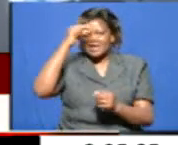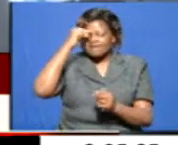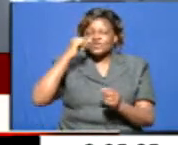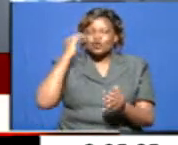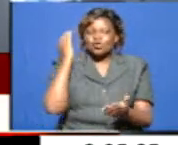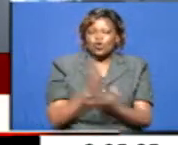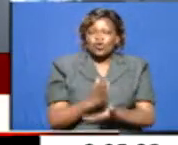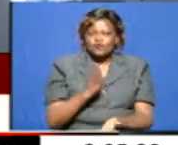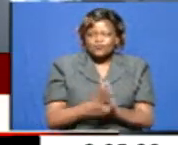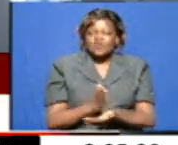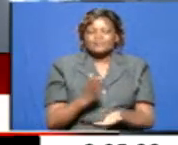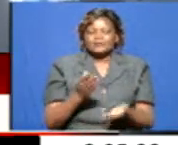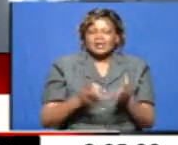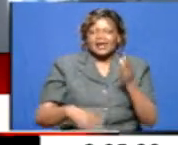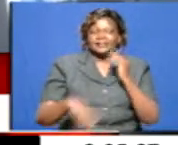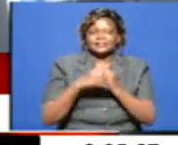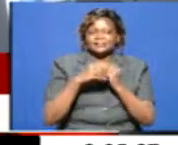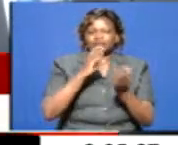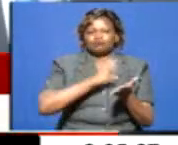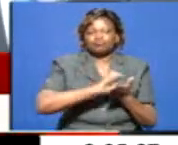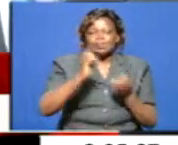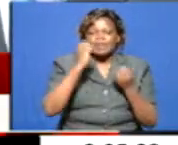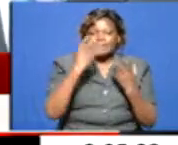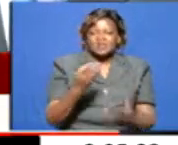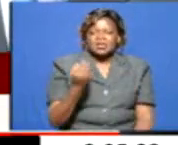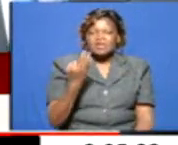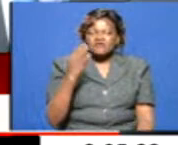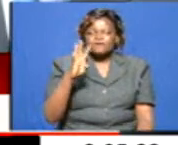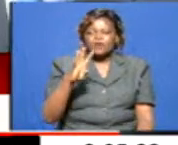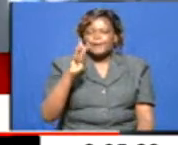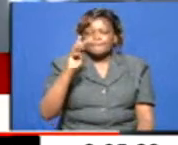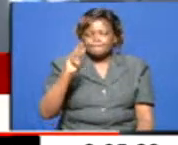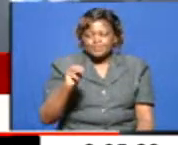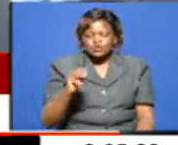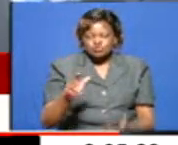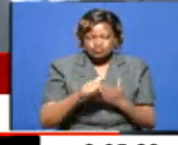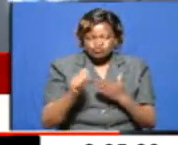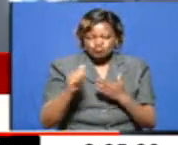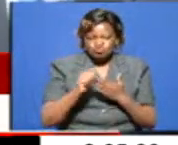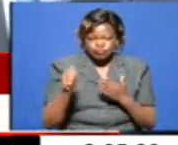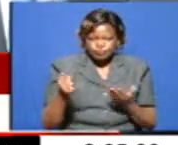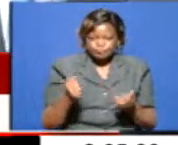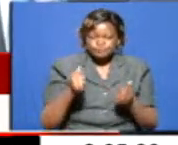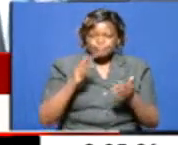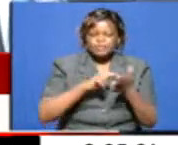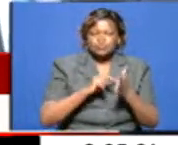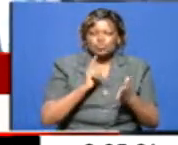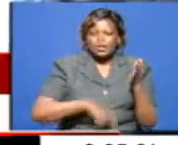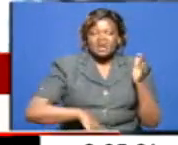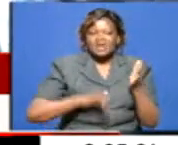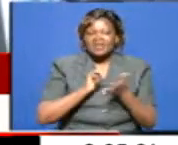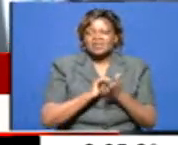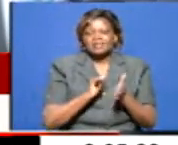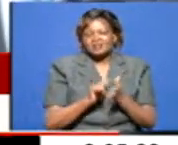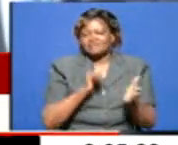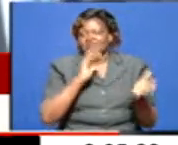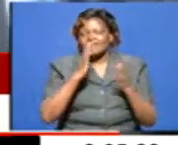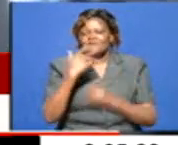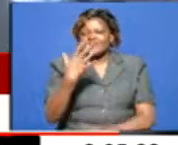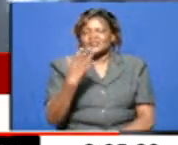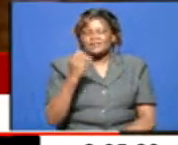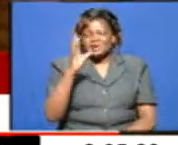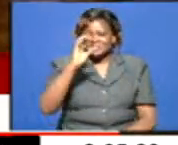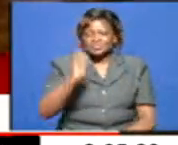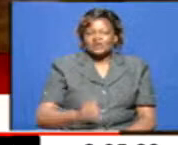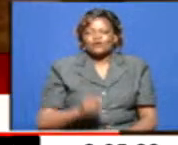confirmed an additional allocation of $34 million US dollars, which means that we're almost at 50% of what